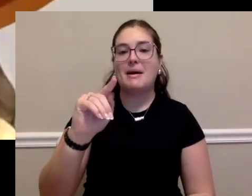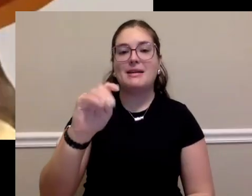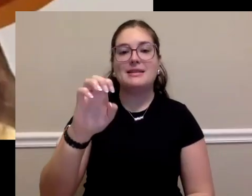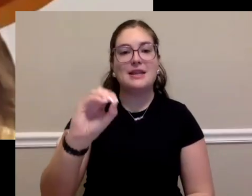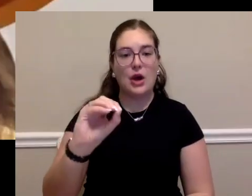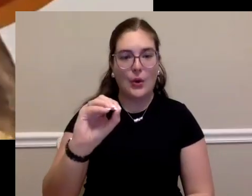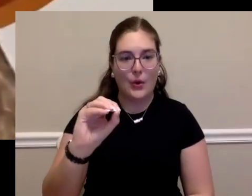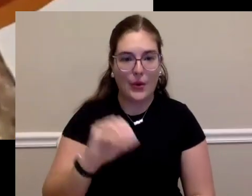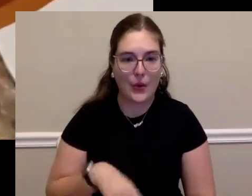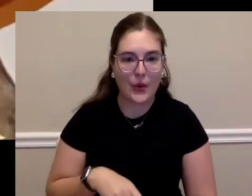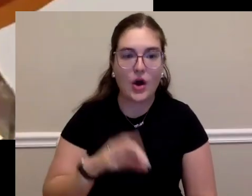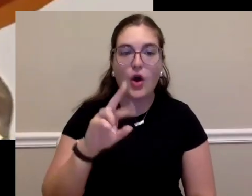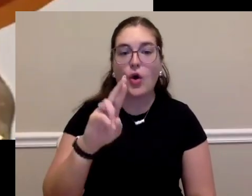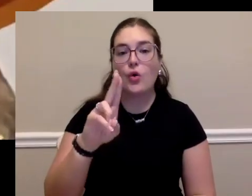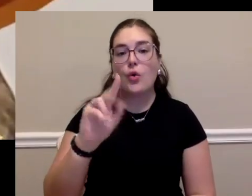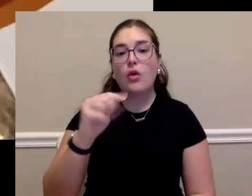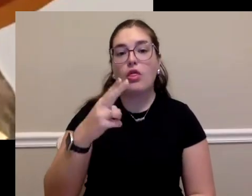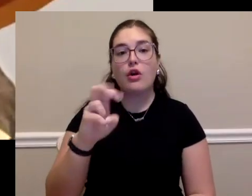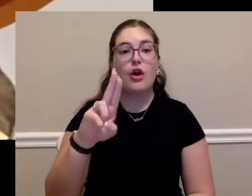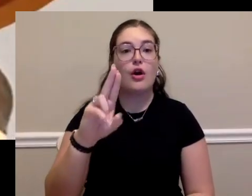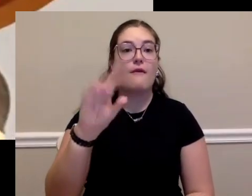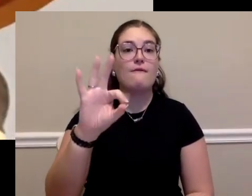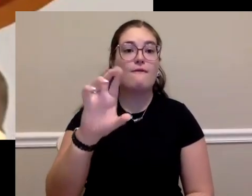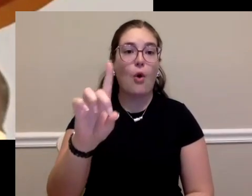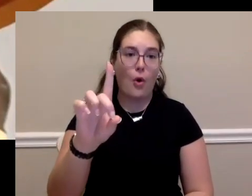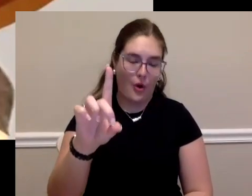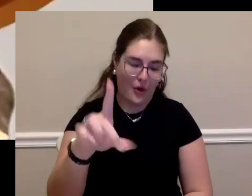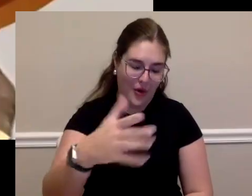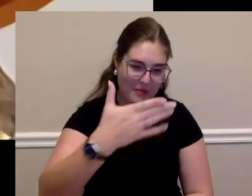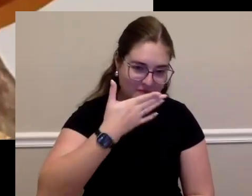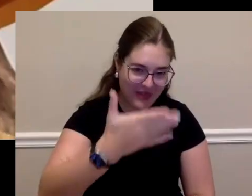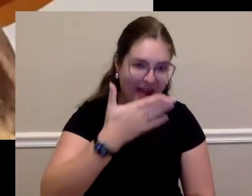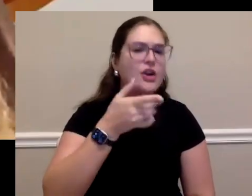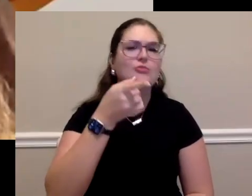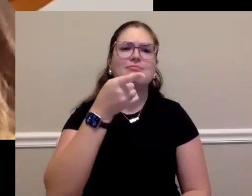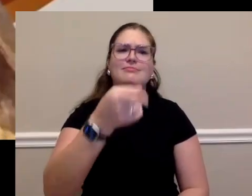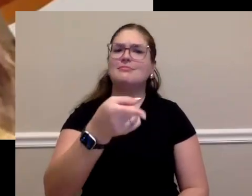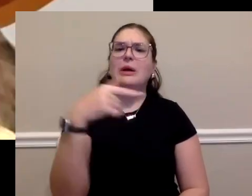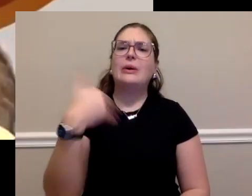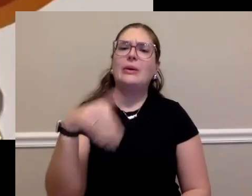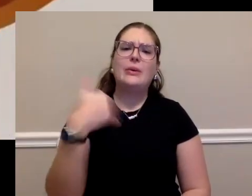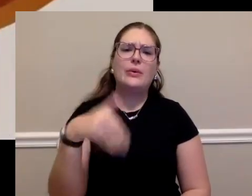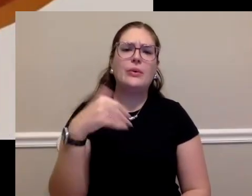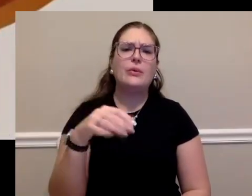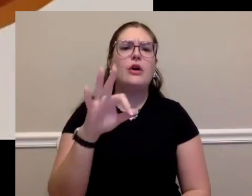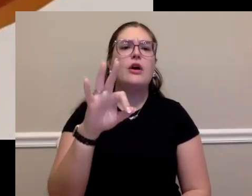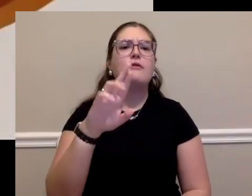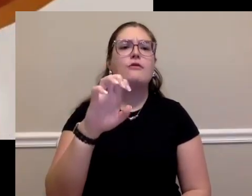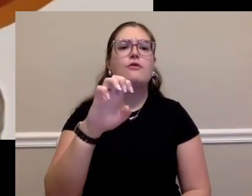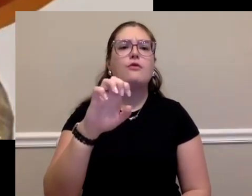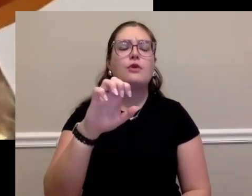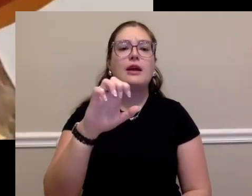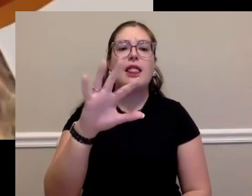come in. Let me tell you about Mateo. Alrighty, Mateo has been a freelance conference